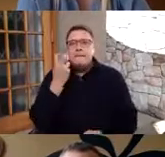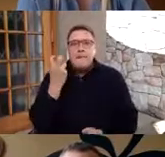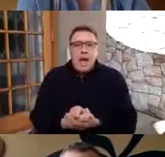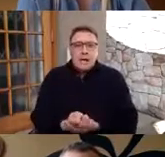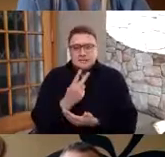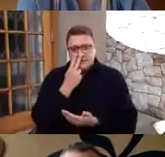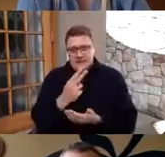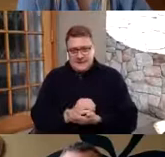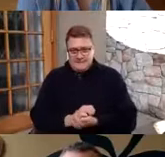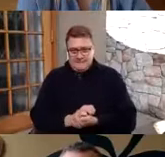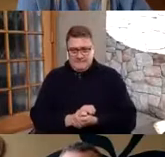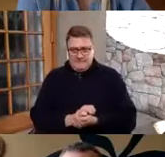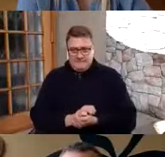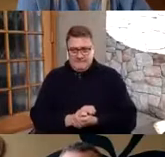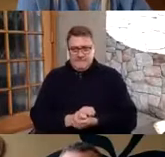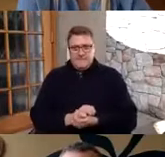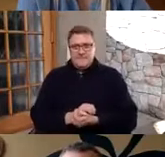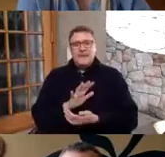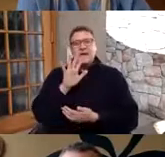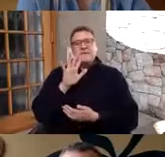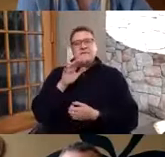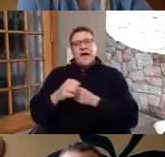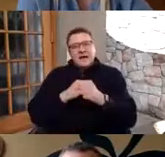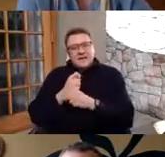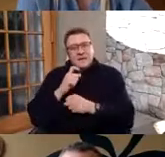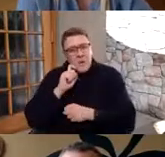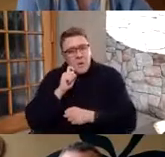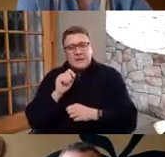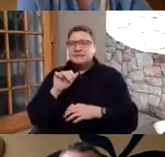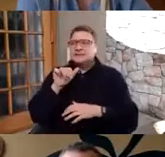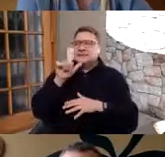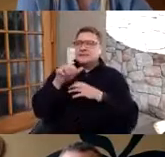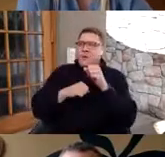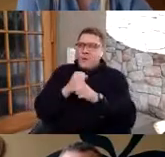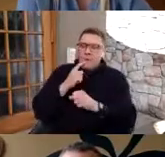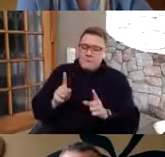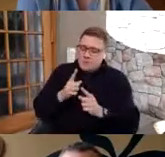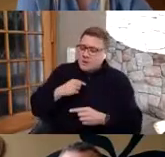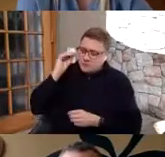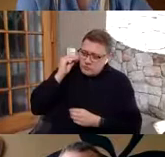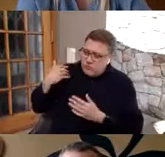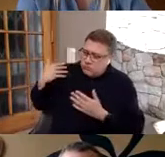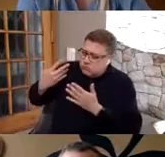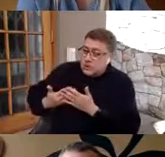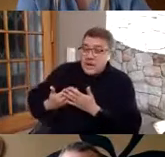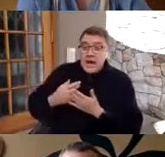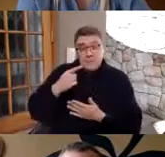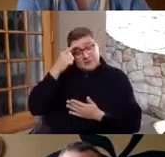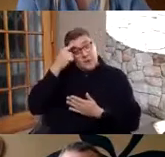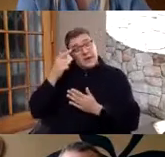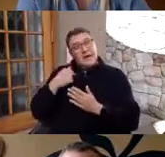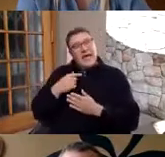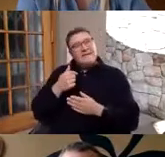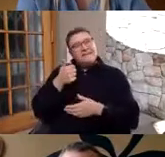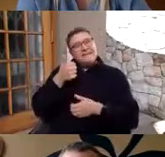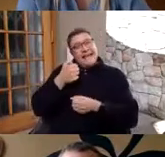Amazing. 6 years old. So it just goes to show what I could do with technology from 6 years ago. Imagine what I